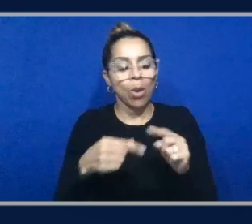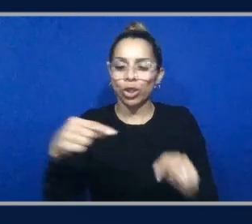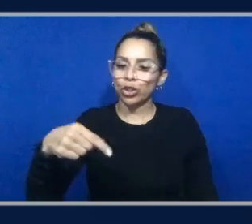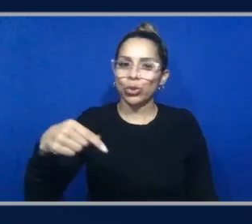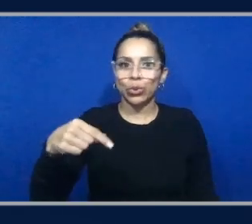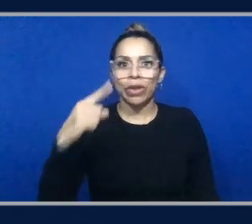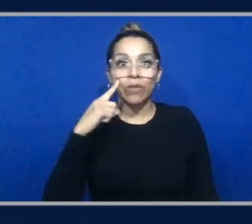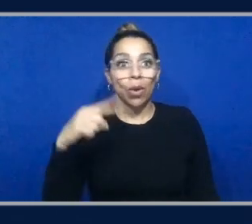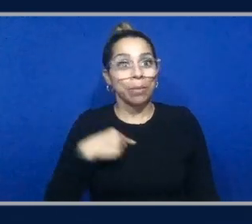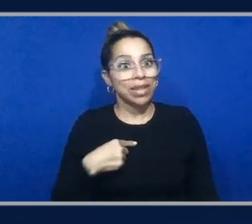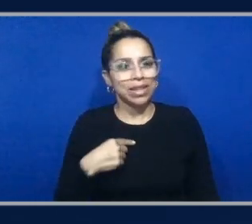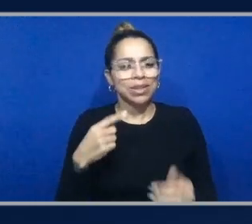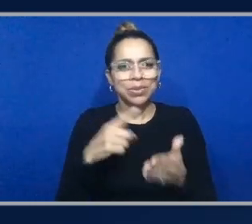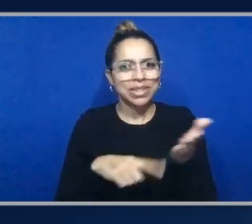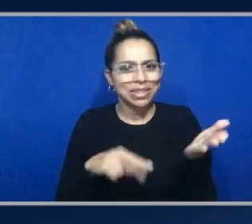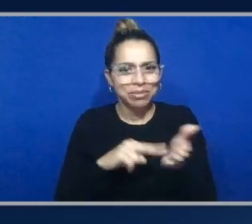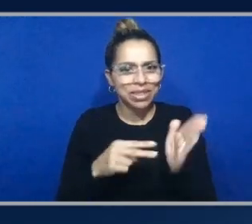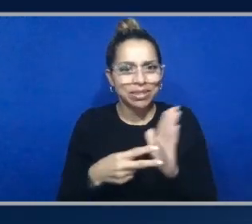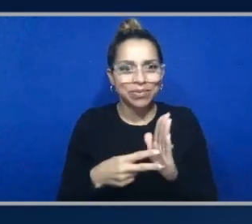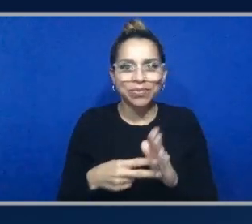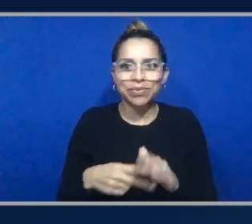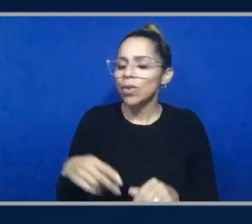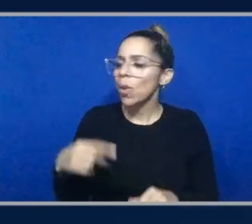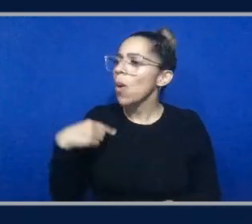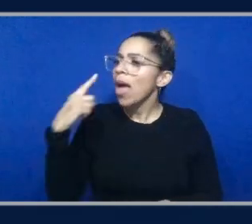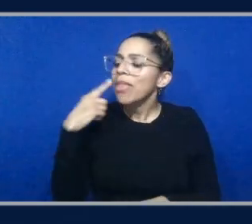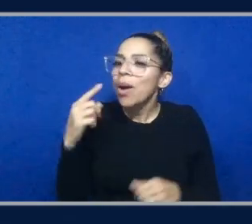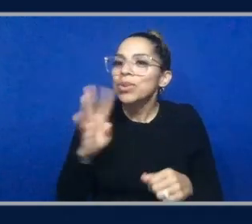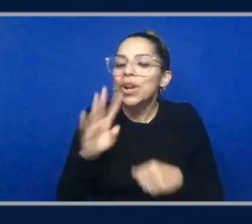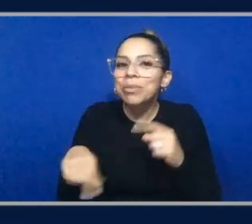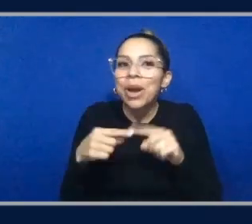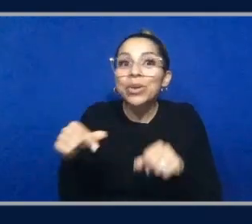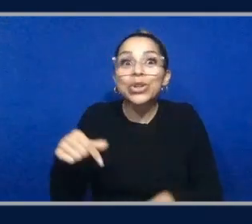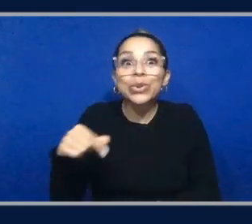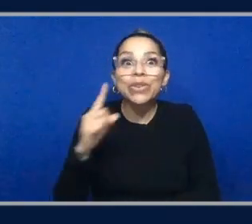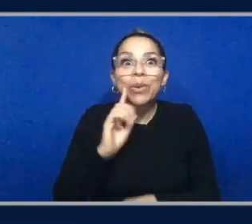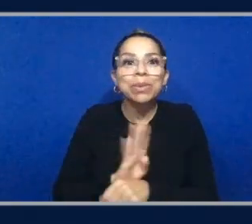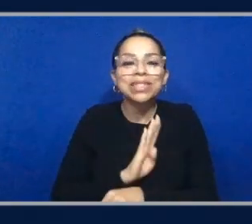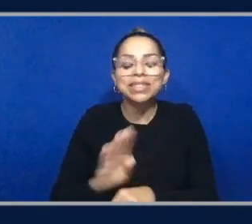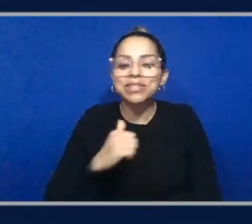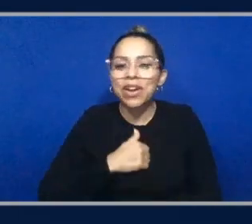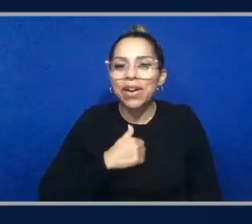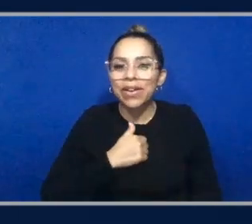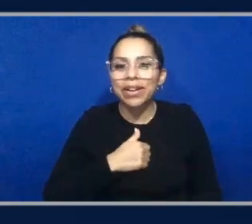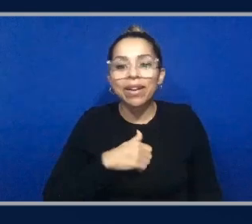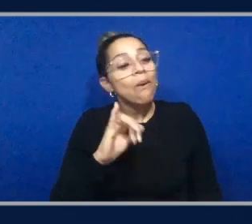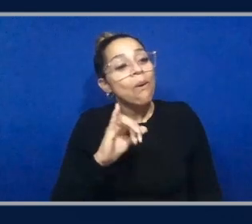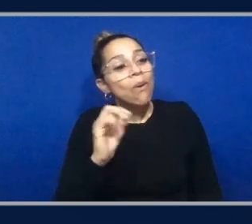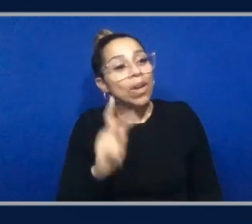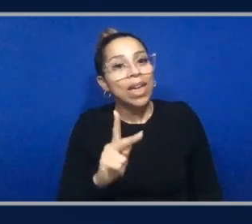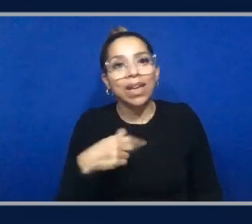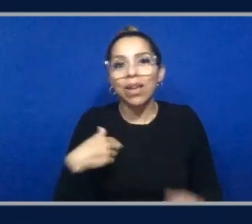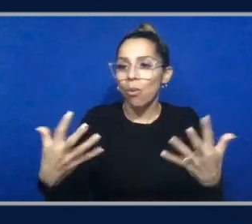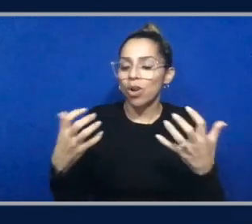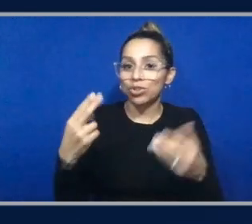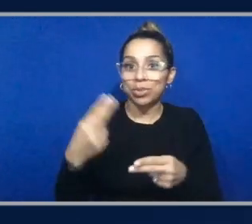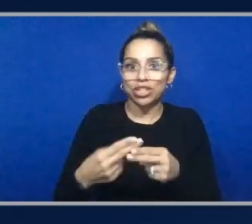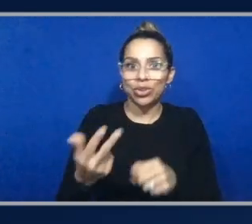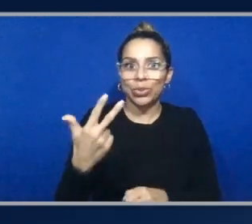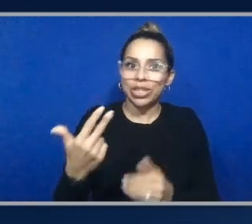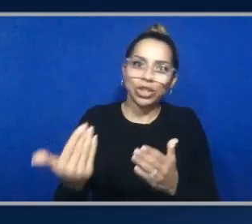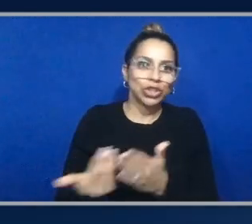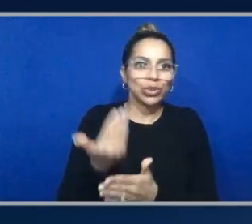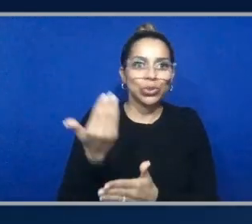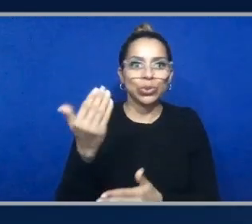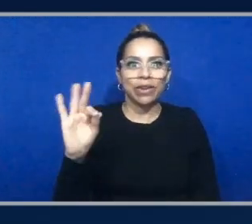think we're actually here to talk about Q for Business. Sorry. Okay. I actually want to talk about three kind of brand new features which we actually launched